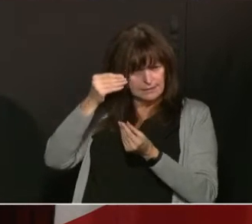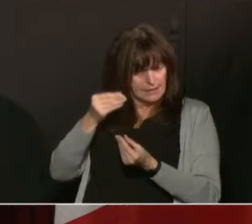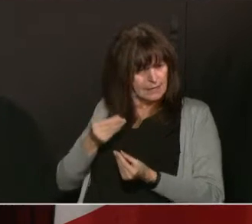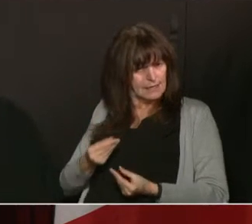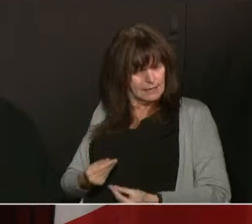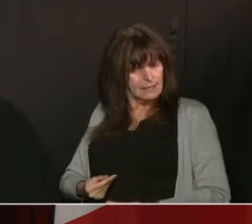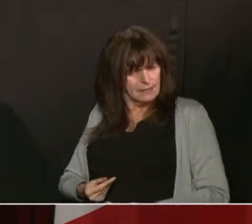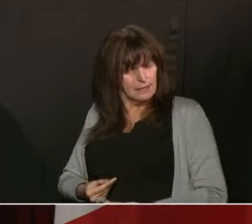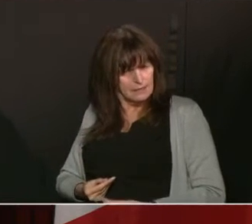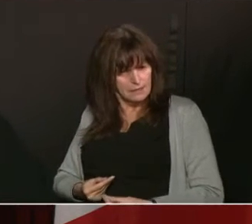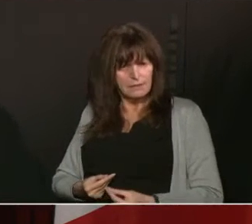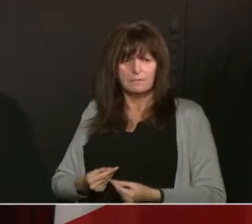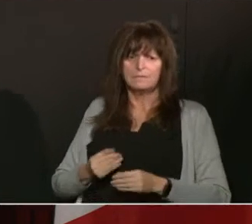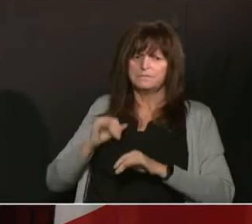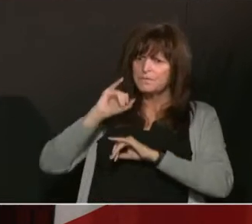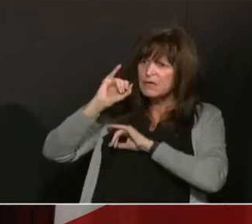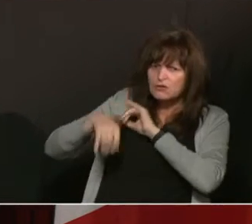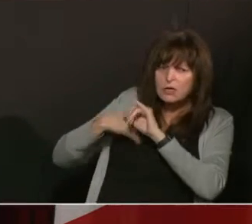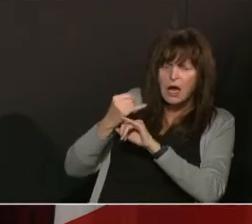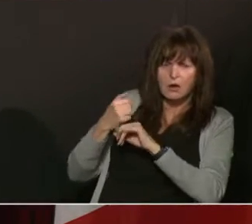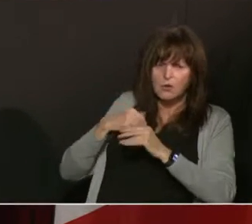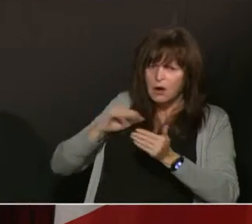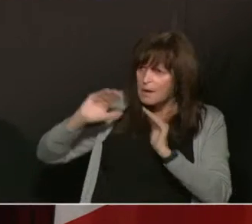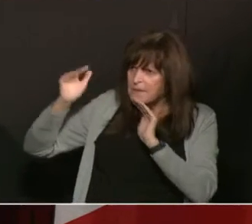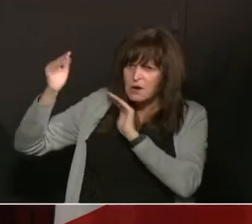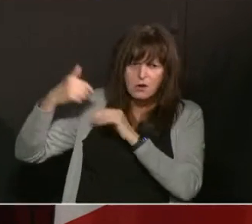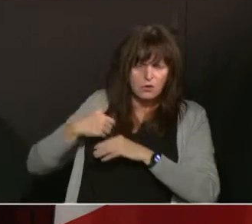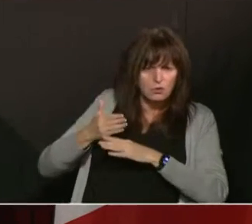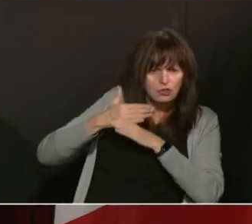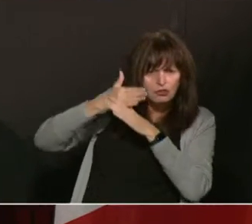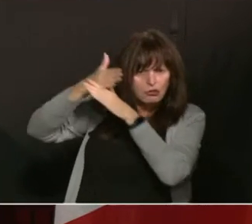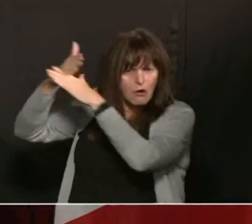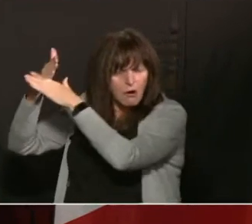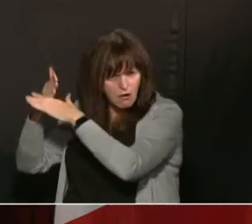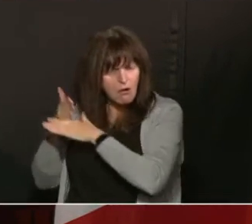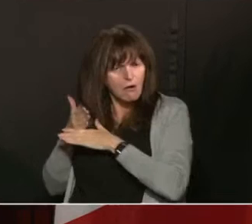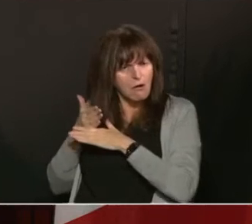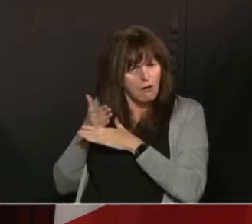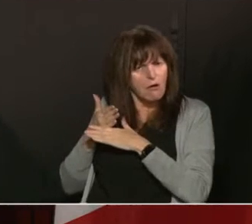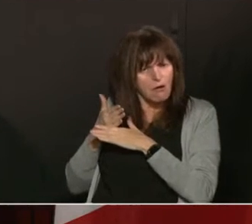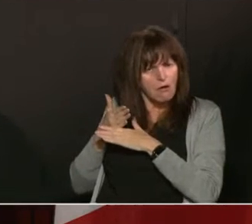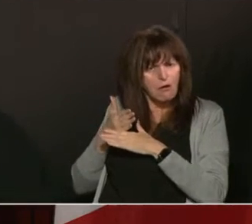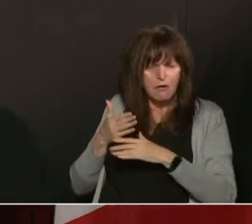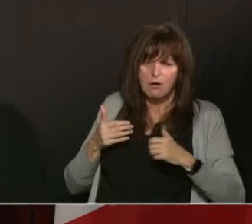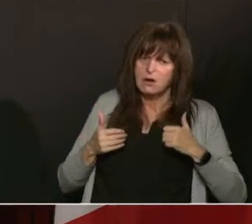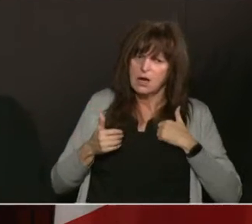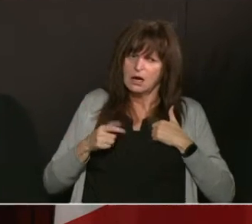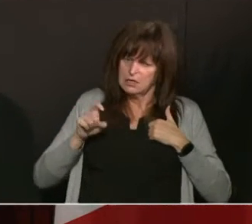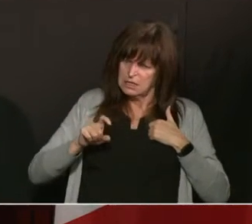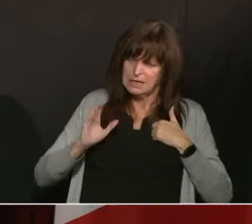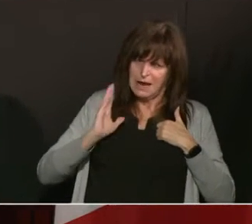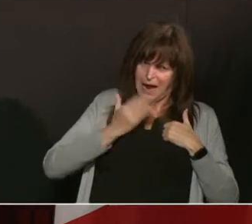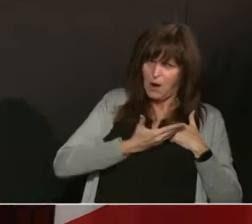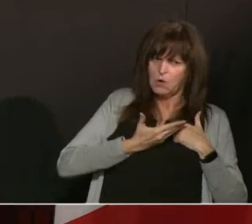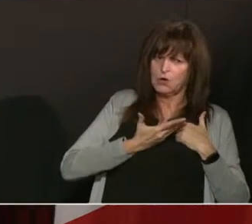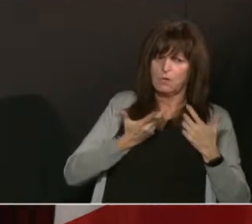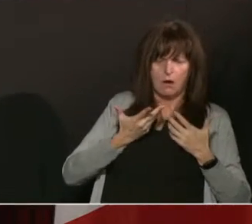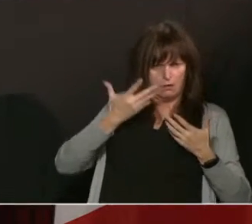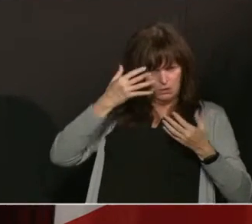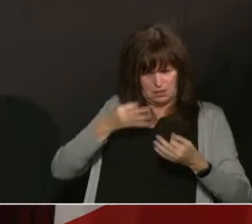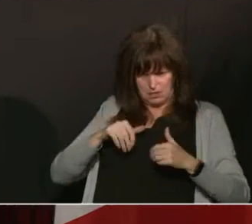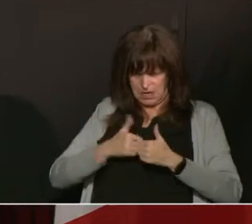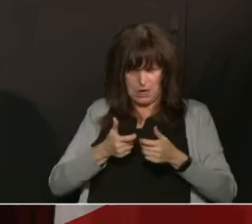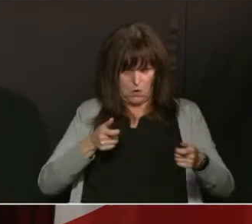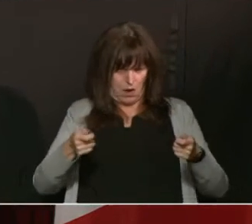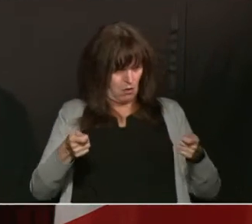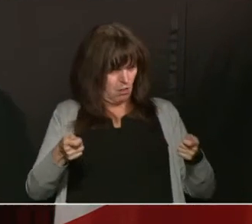in Canada we're monitoring to make a decision on how virulent it is. But even if it's much less virulent,